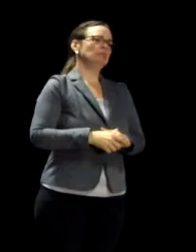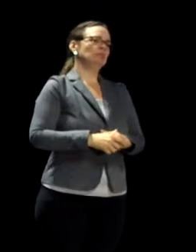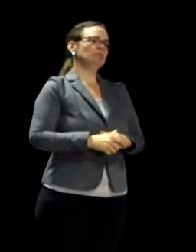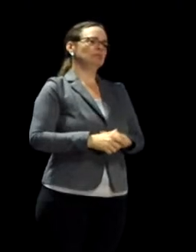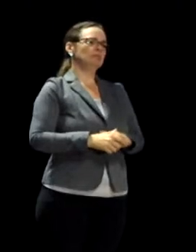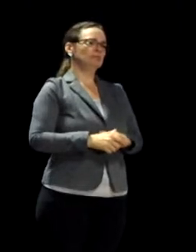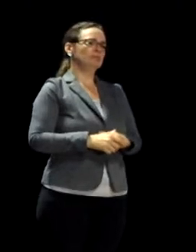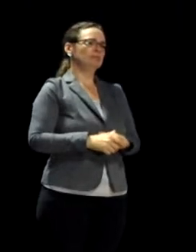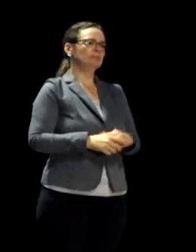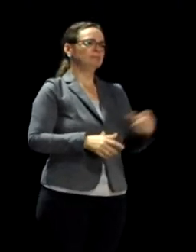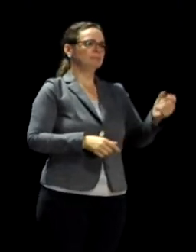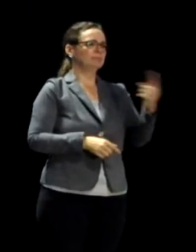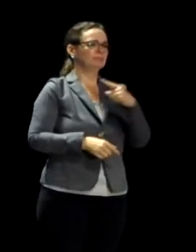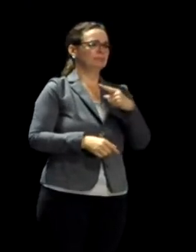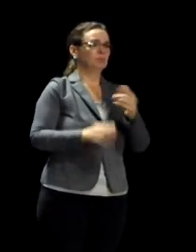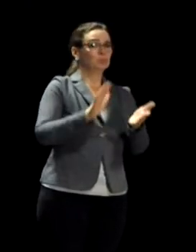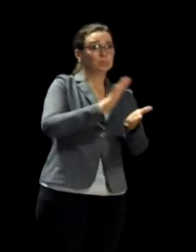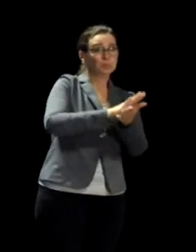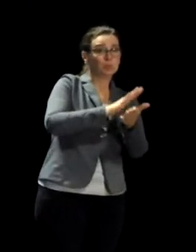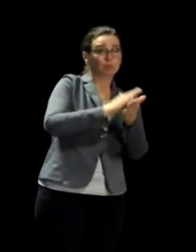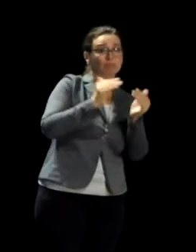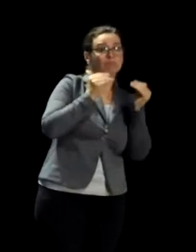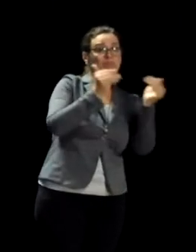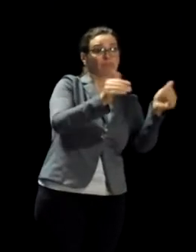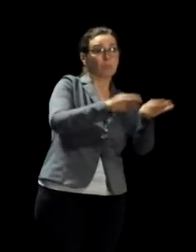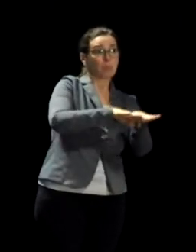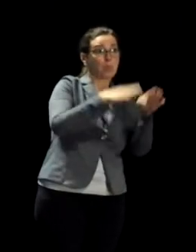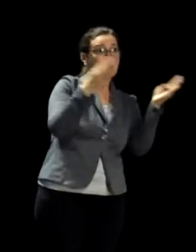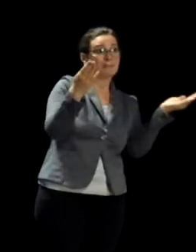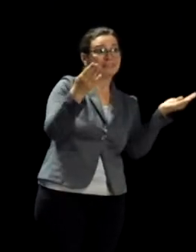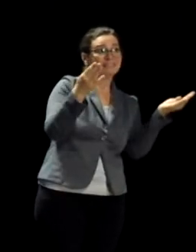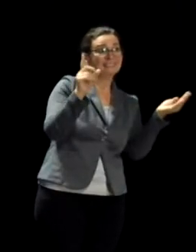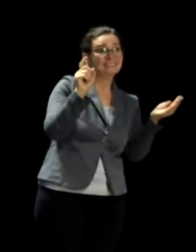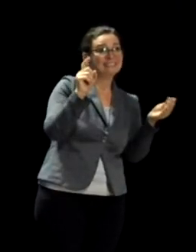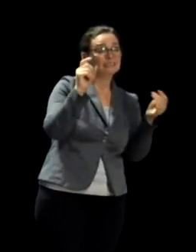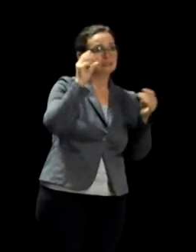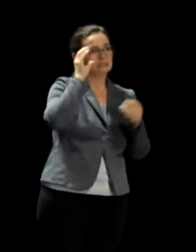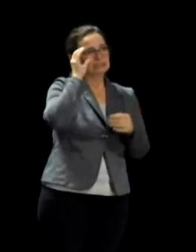really, we got to figure out a way to get it done. I think the